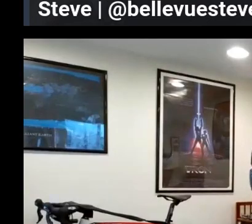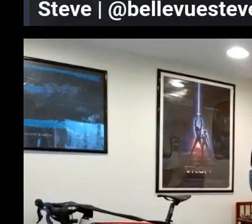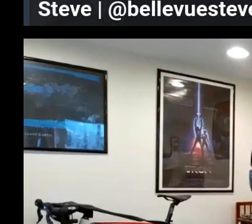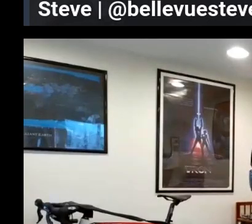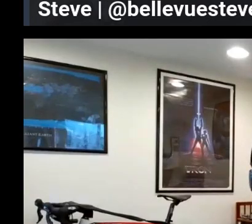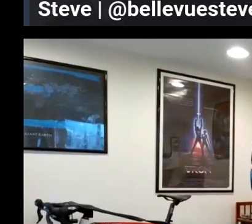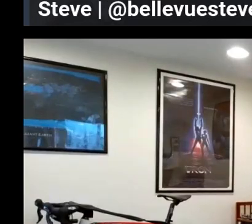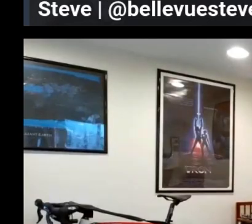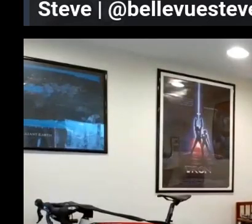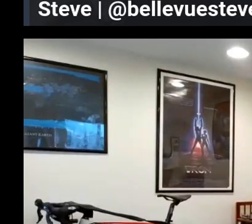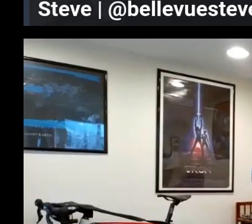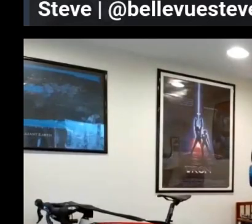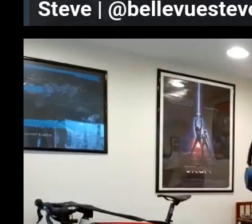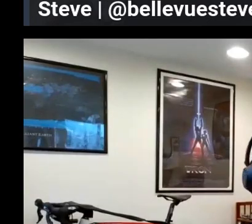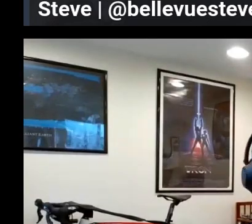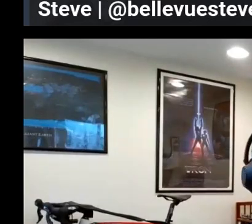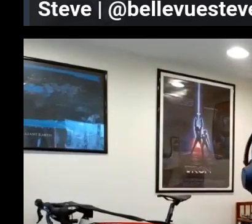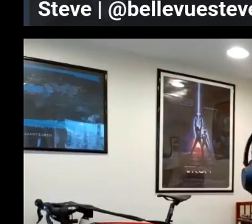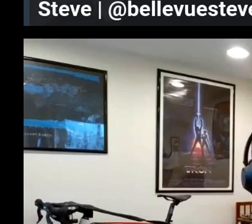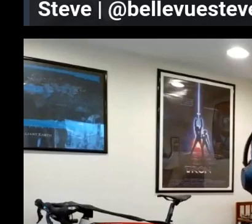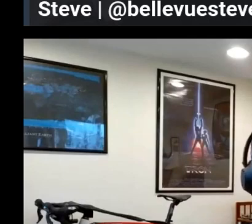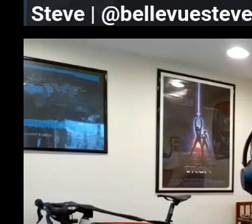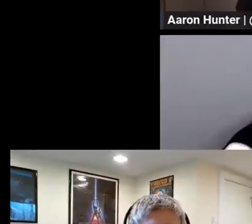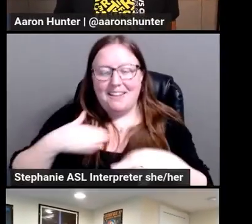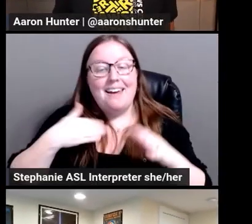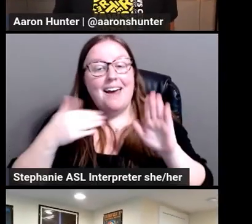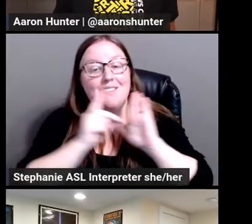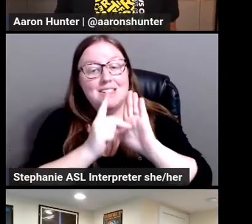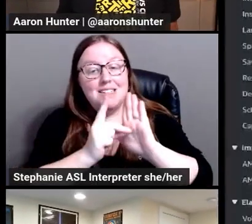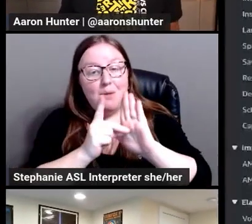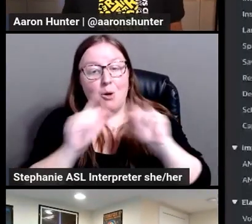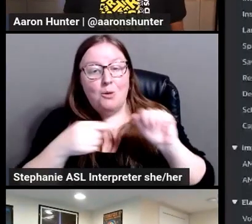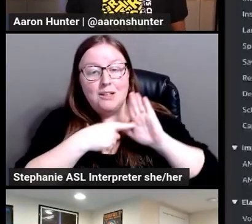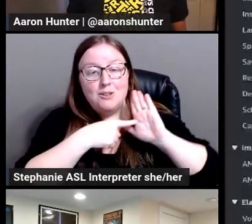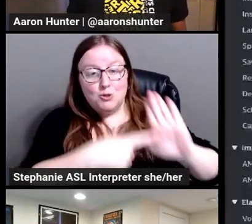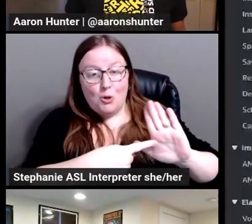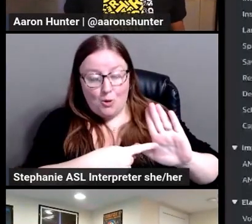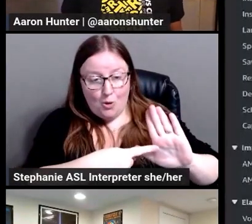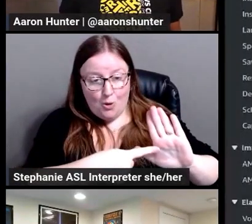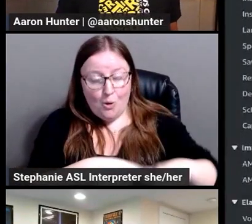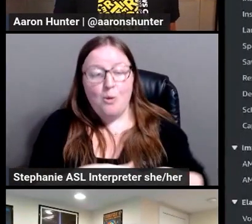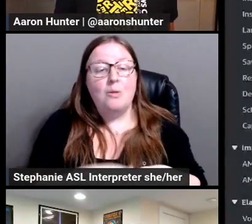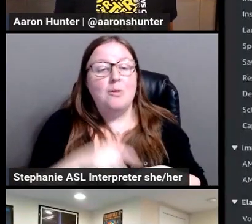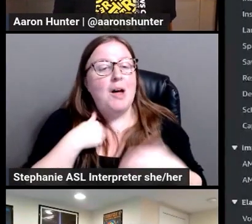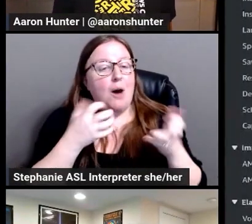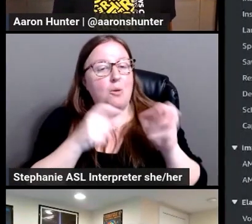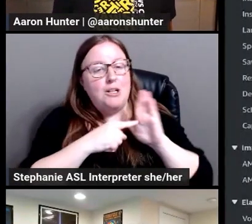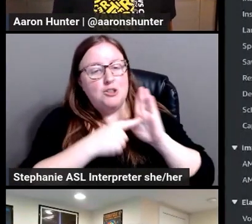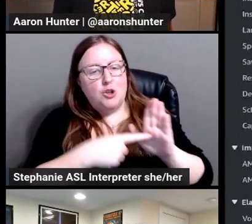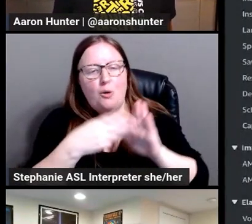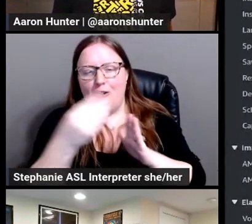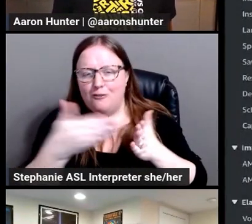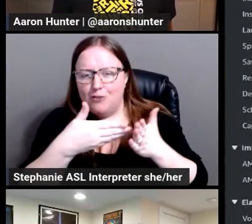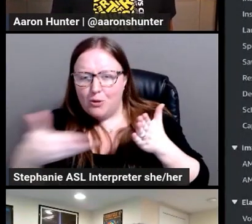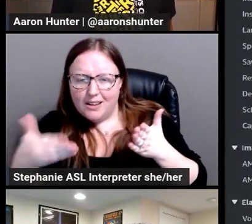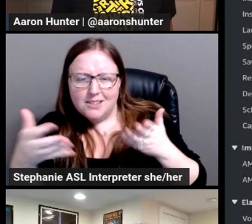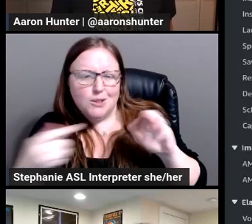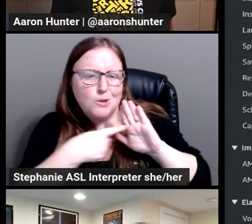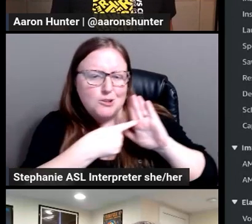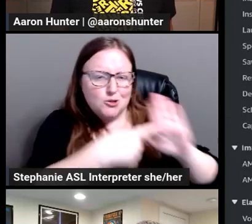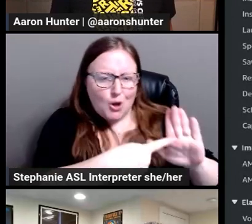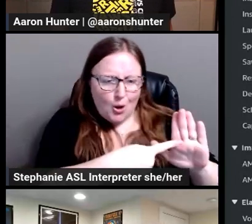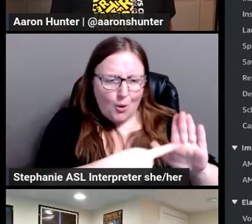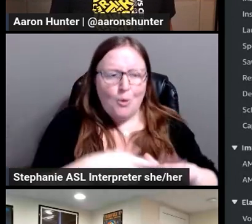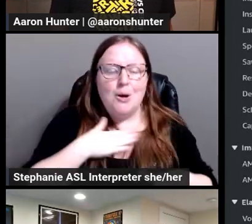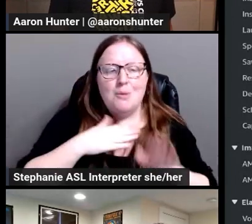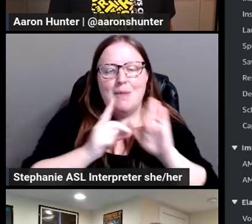to do that? Yeah, definitely. I've got a demo where we can do that. I want to show, there are a couple of things I want to show here in my